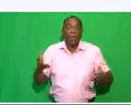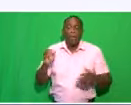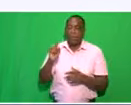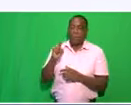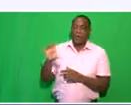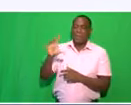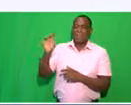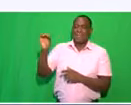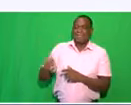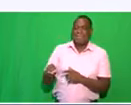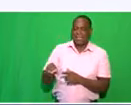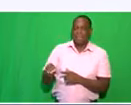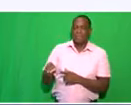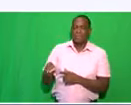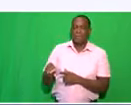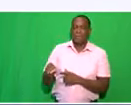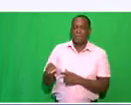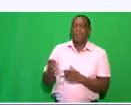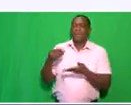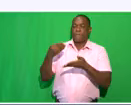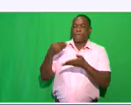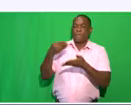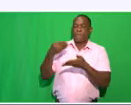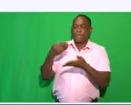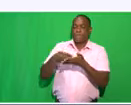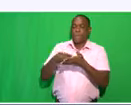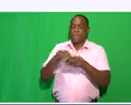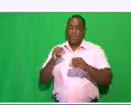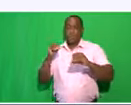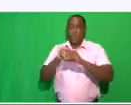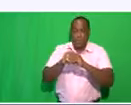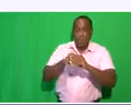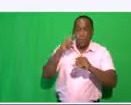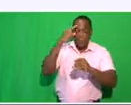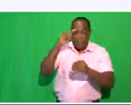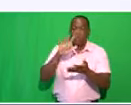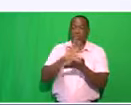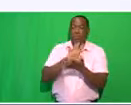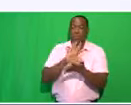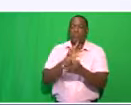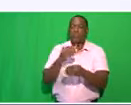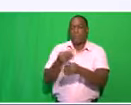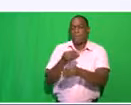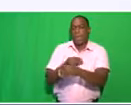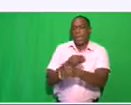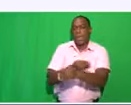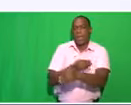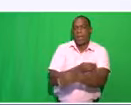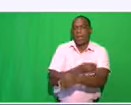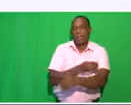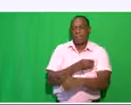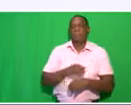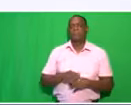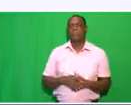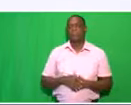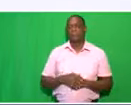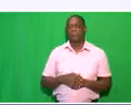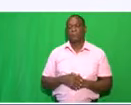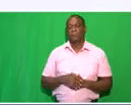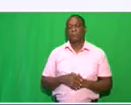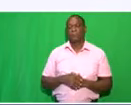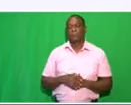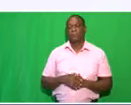100% funding for school repairs and so on. And you take us to